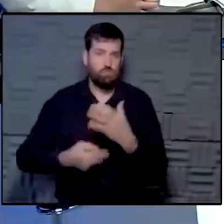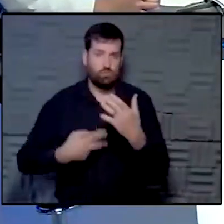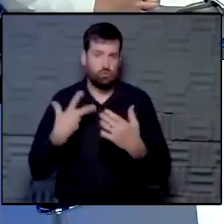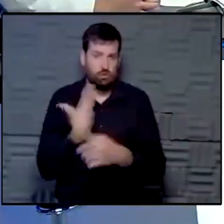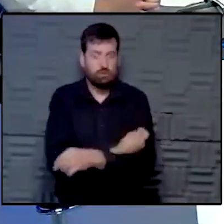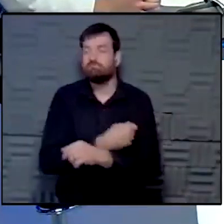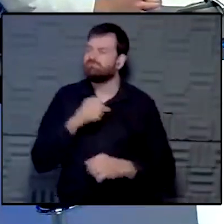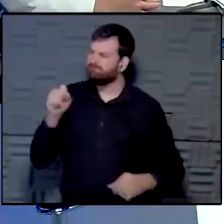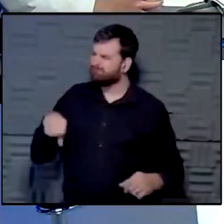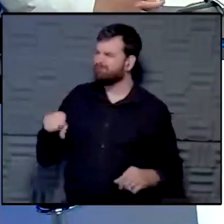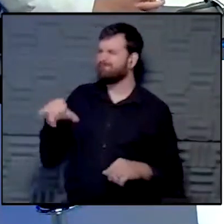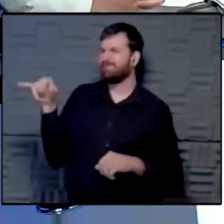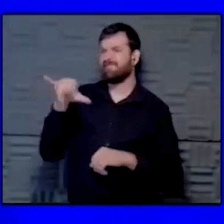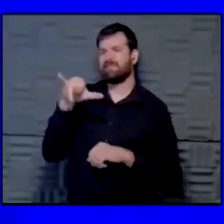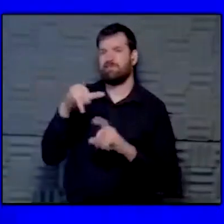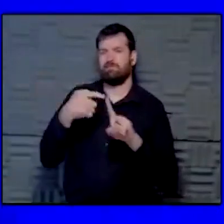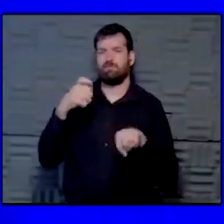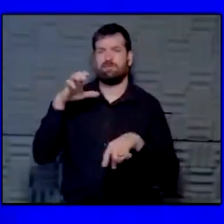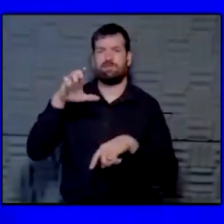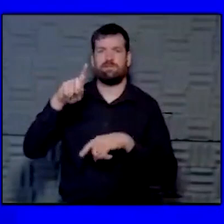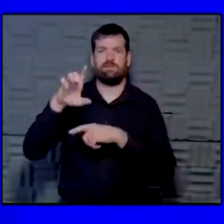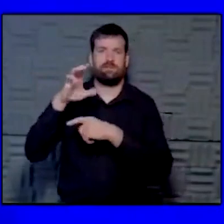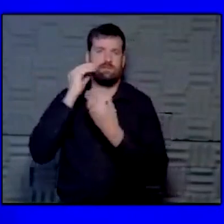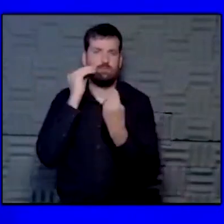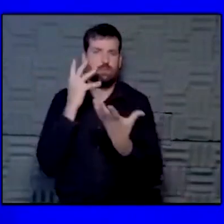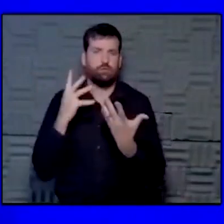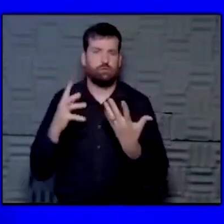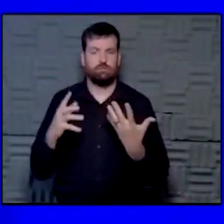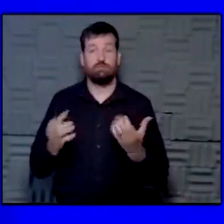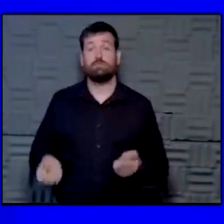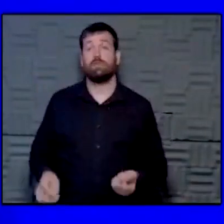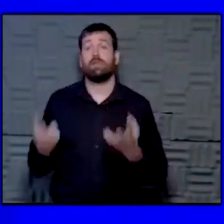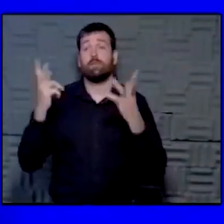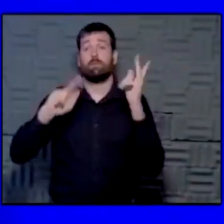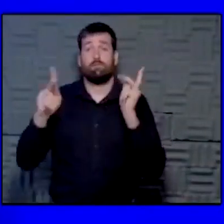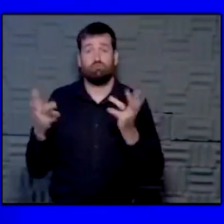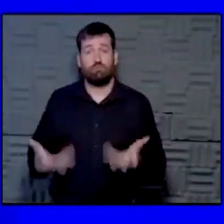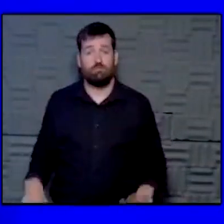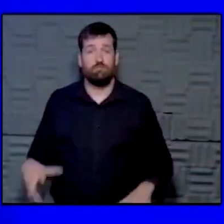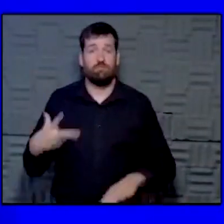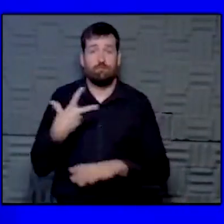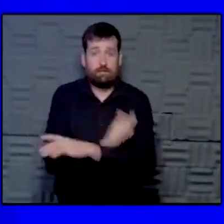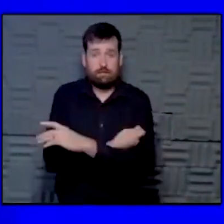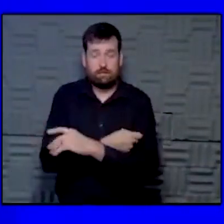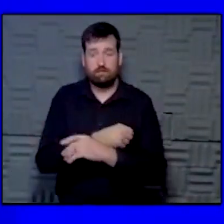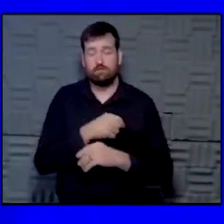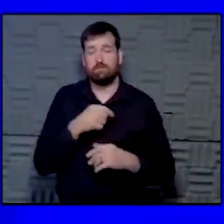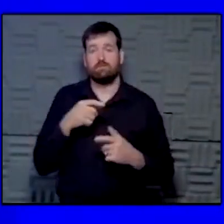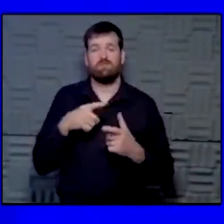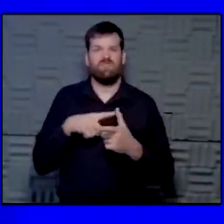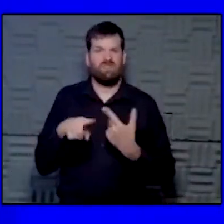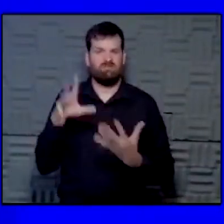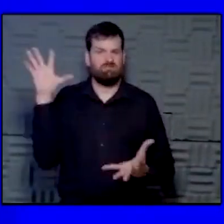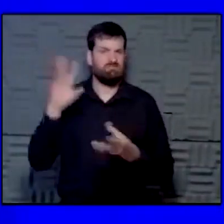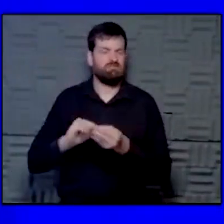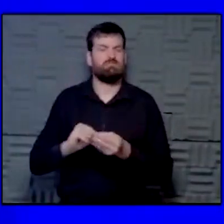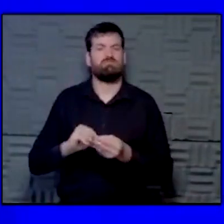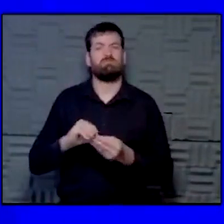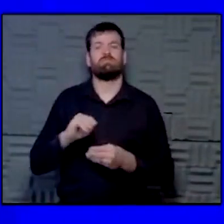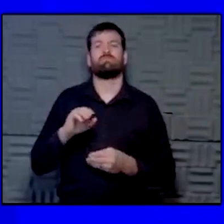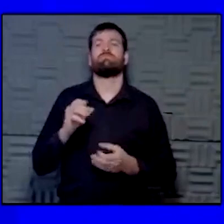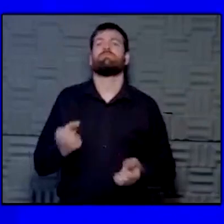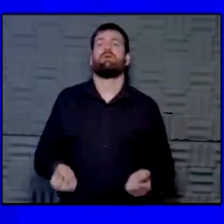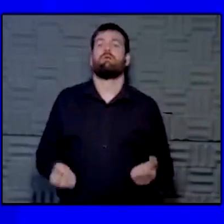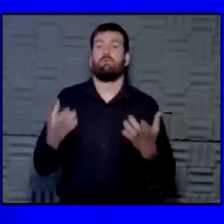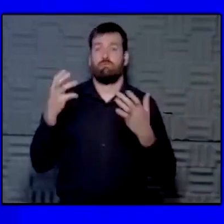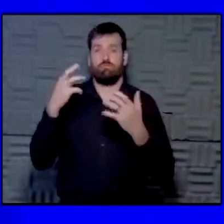we've seen from the CDC publication about the amount of people that have been vaccinated, and then that overall reduction in your chance